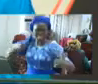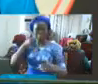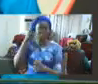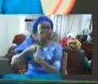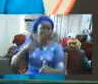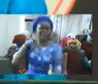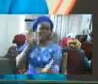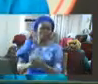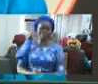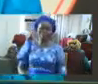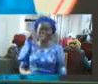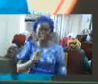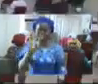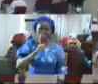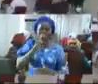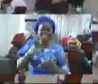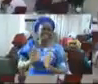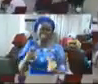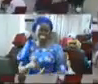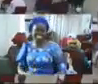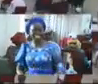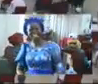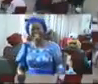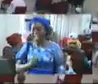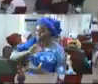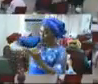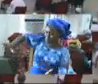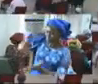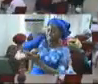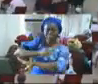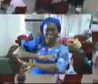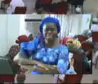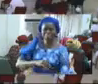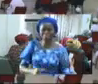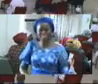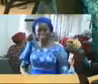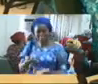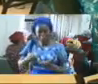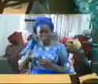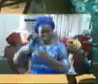of distancing is that?